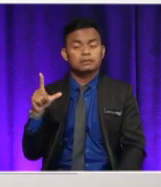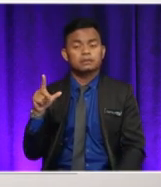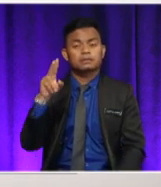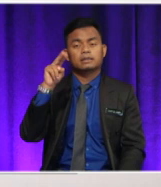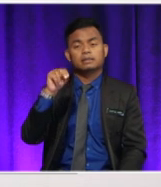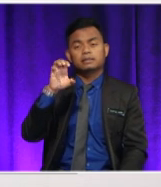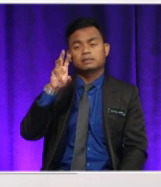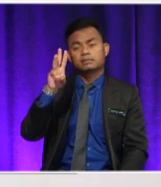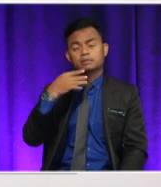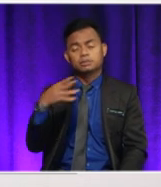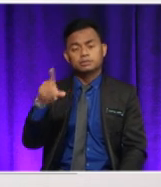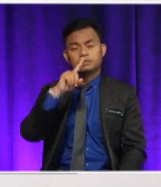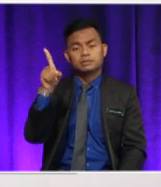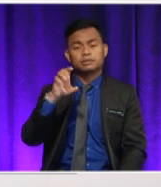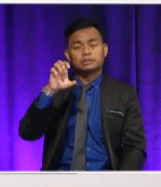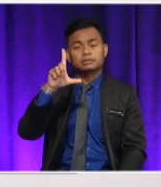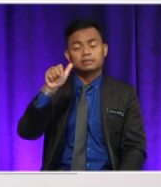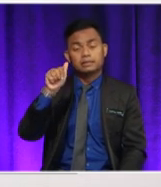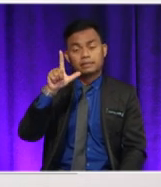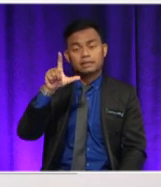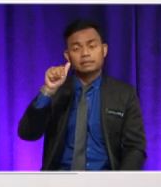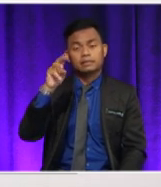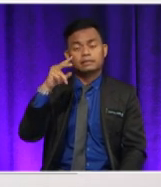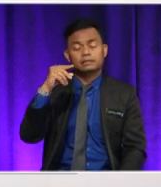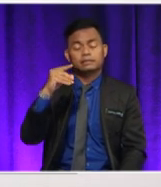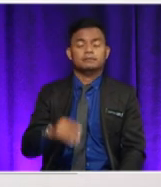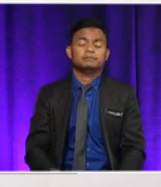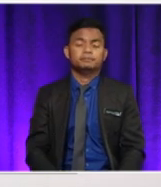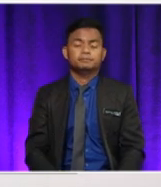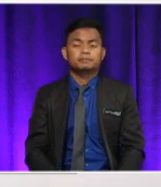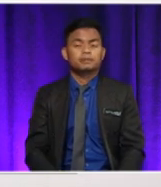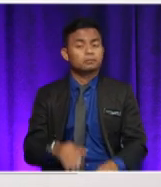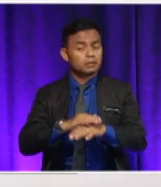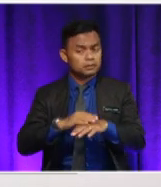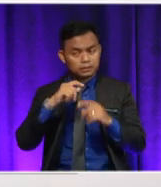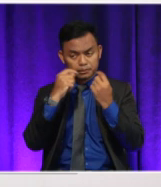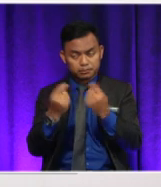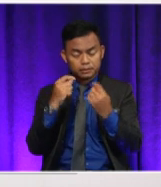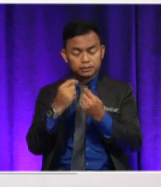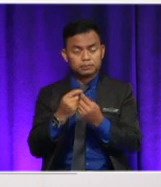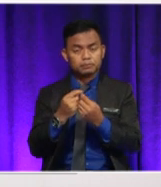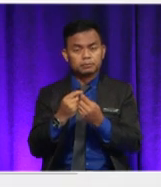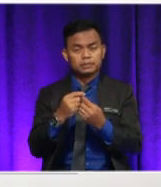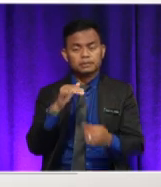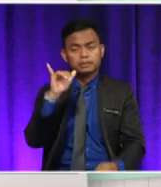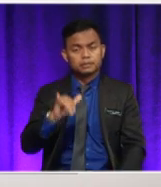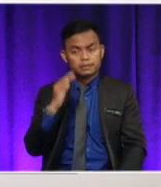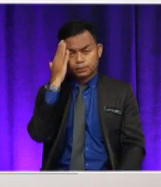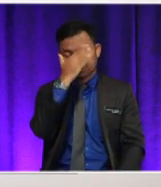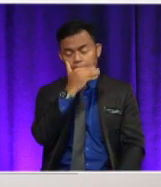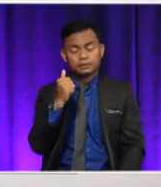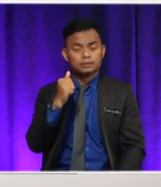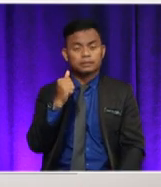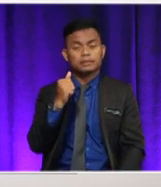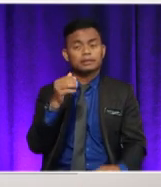is popular for its mesmerizing features. Mm-hmm. And although some people like to take pictures of holiday places, I